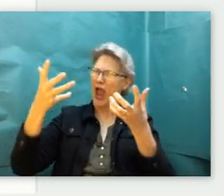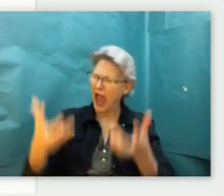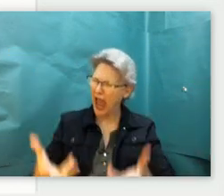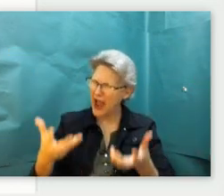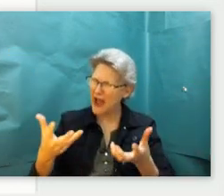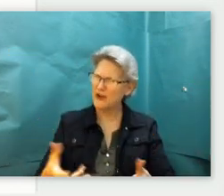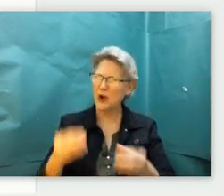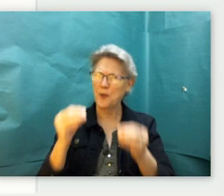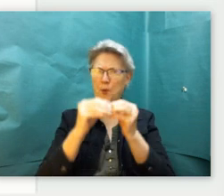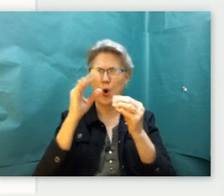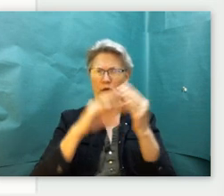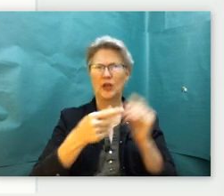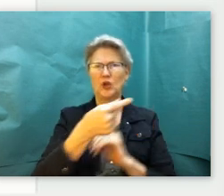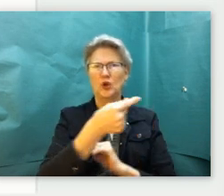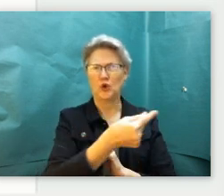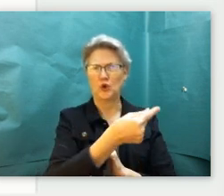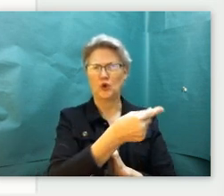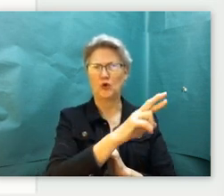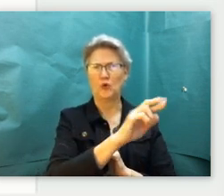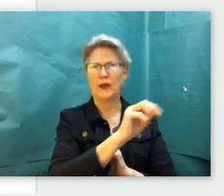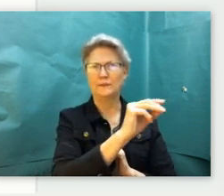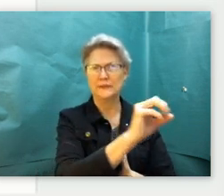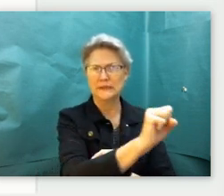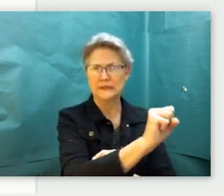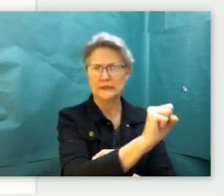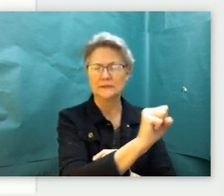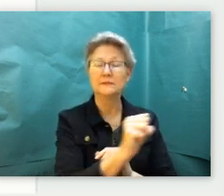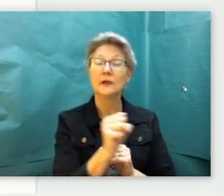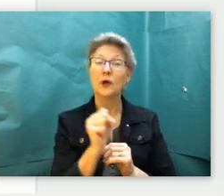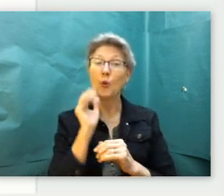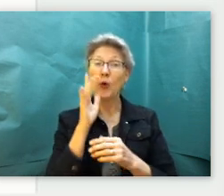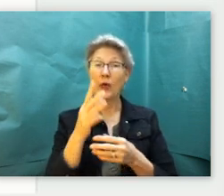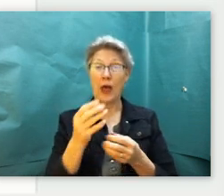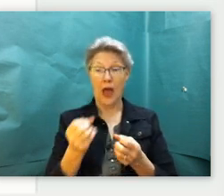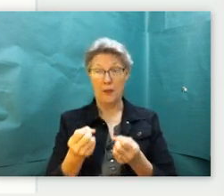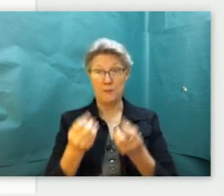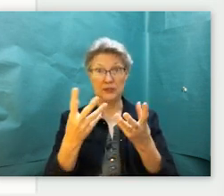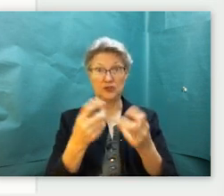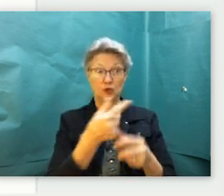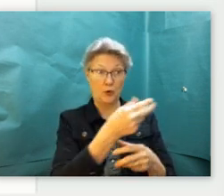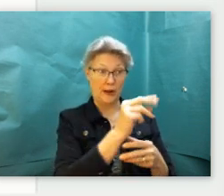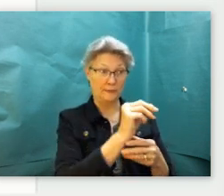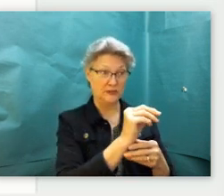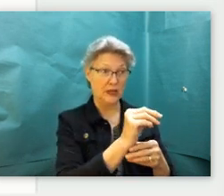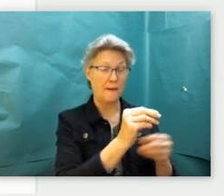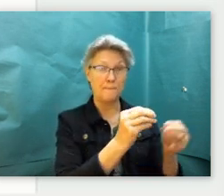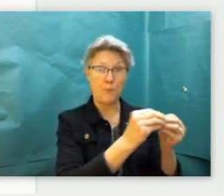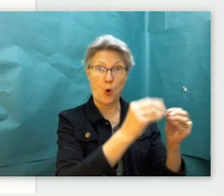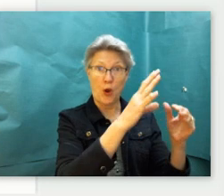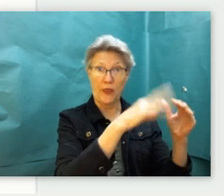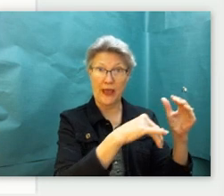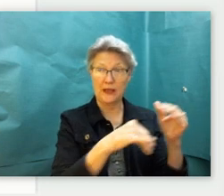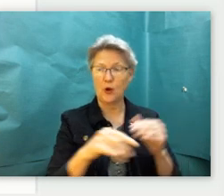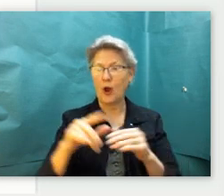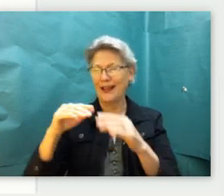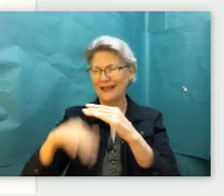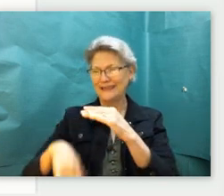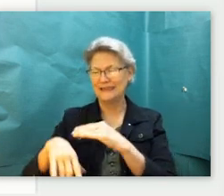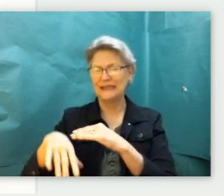They are definitely heavier. Will the number of grams be greater than or less than the number